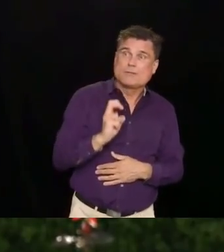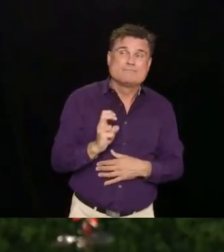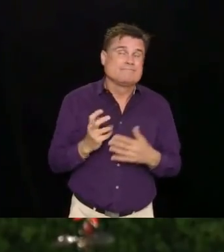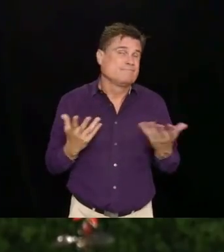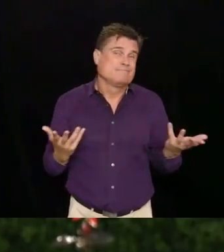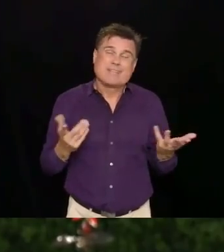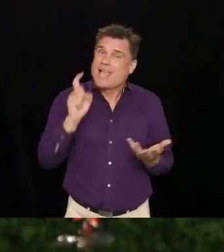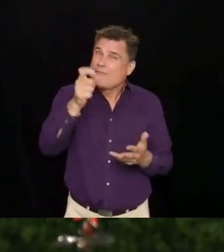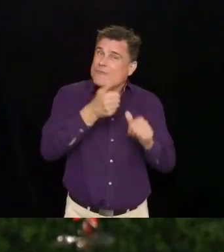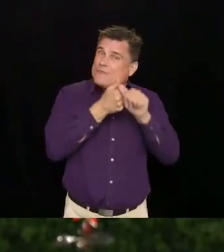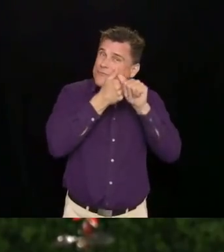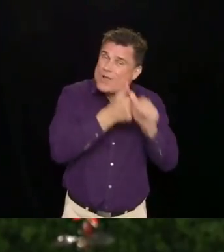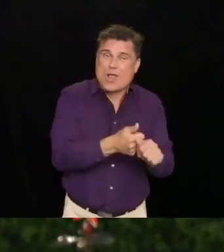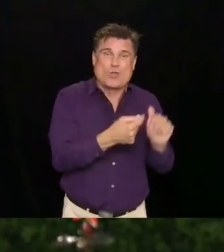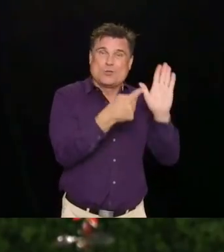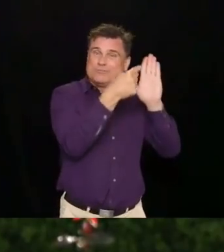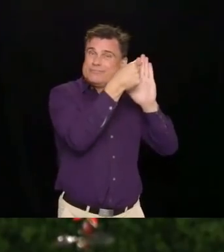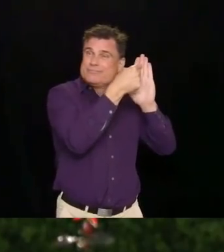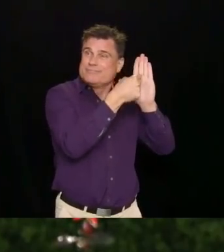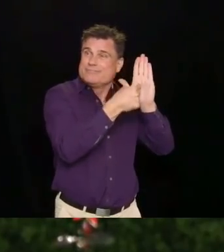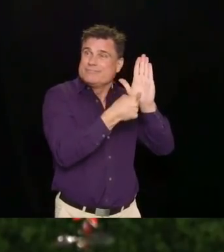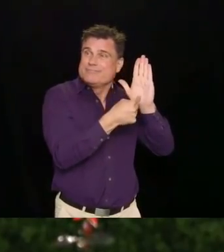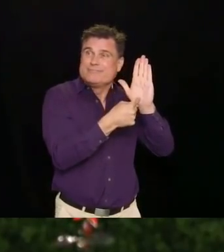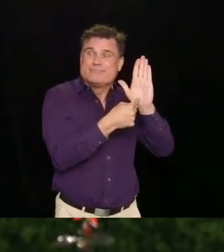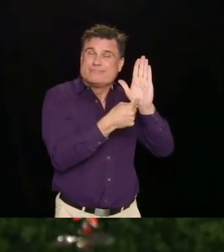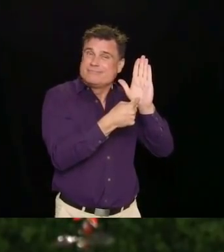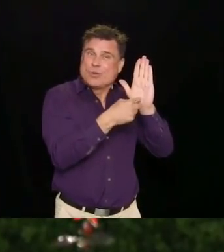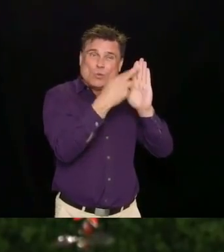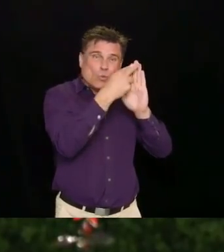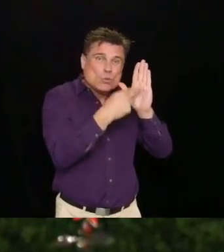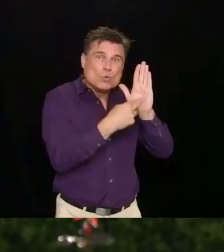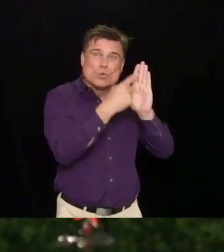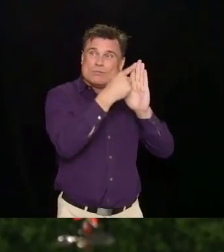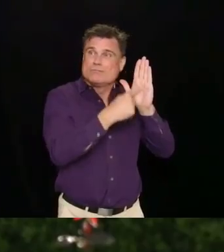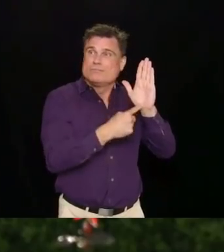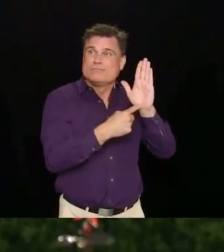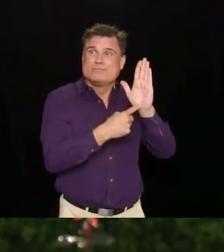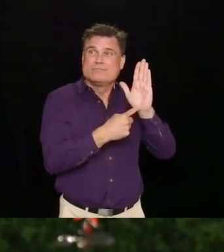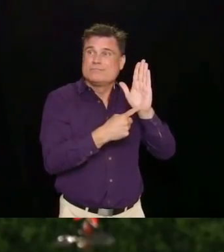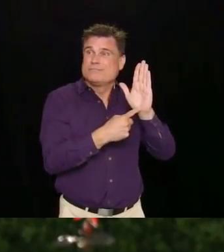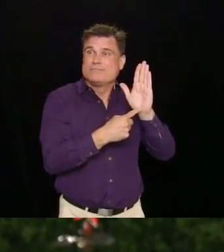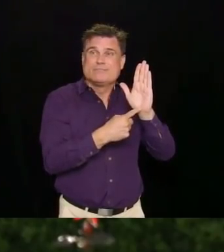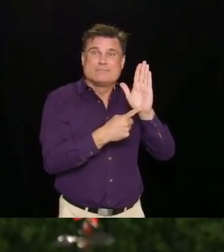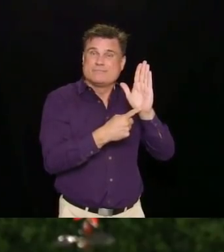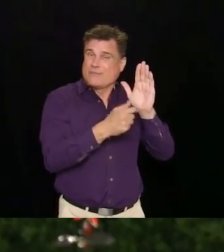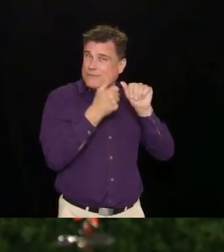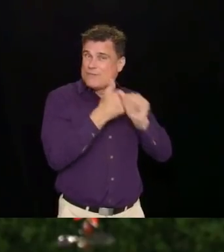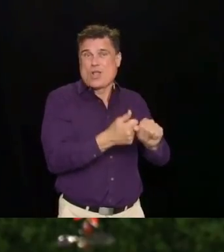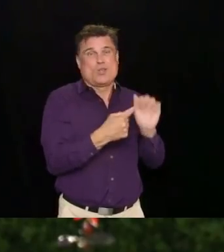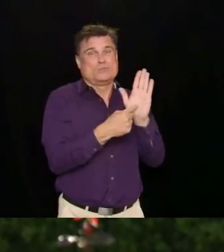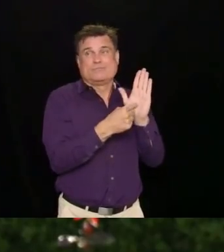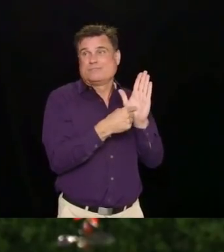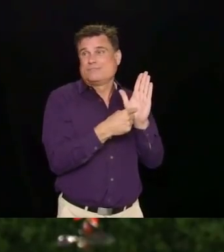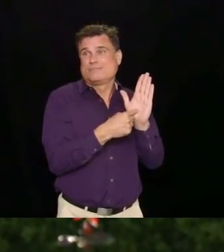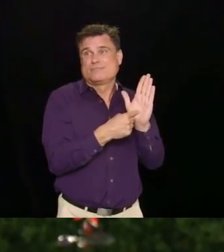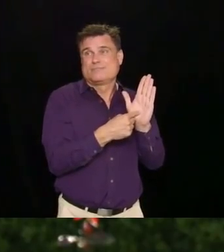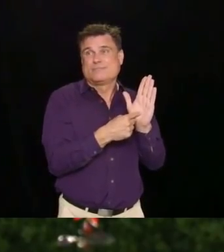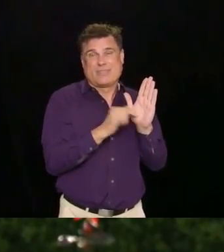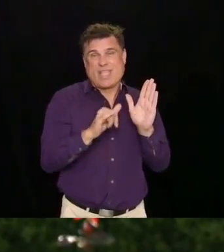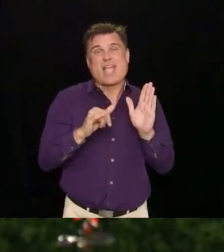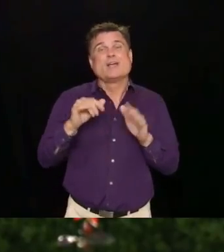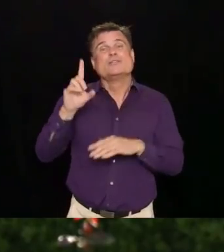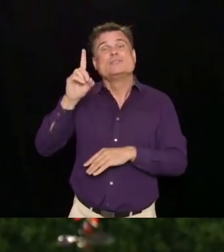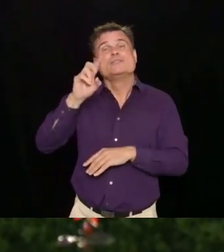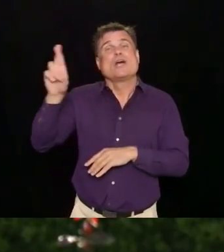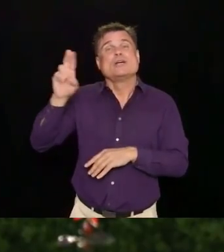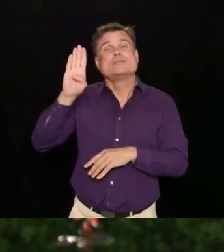the advice, the counsel, and in some cases the rules being provided by Dr. Henry